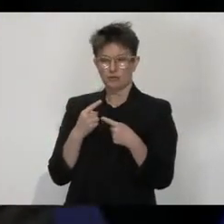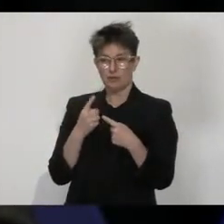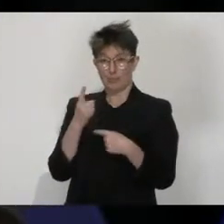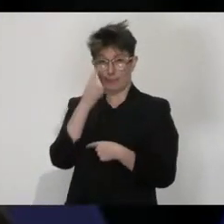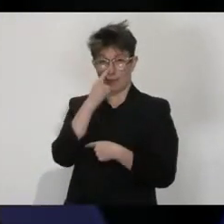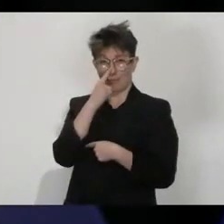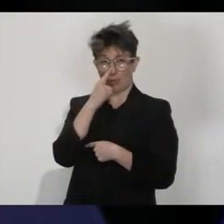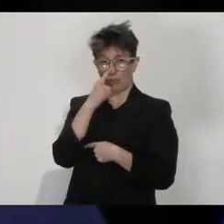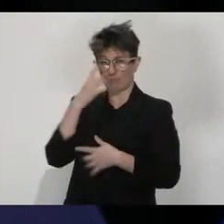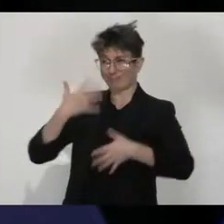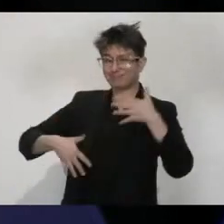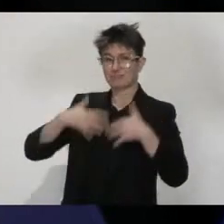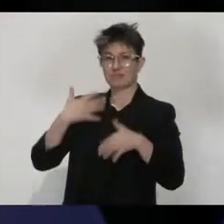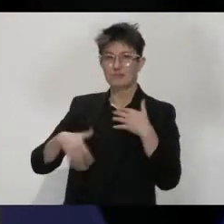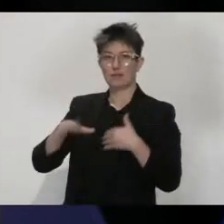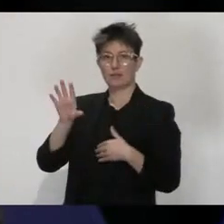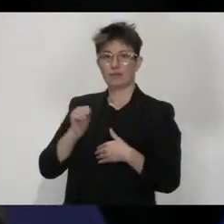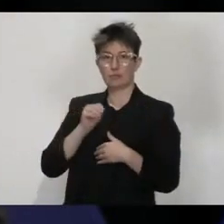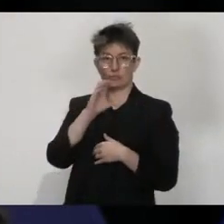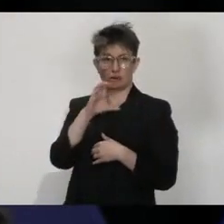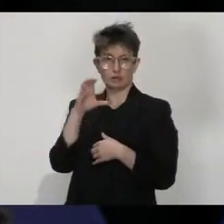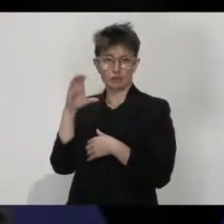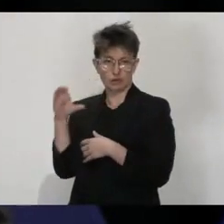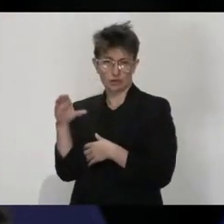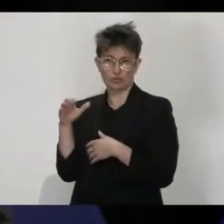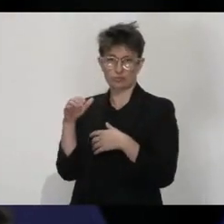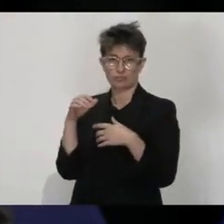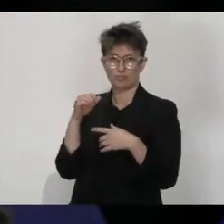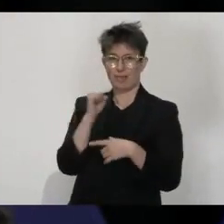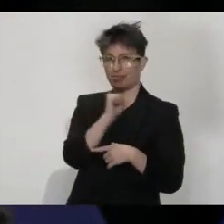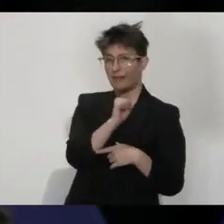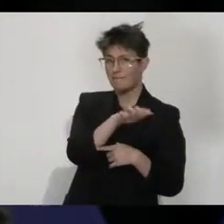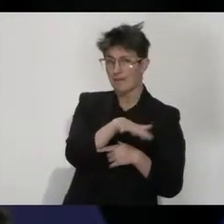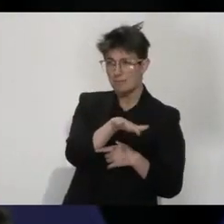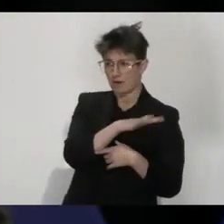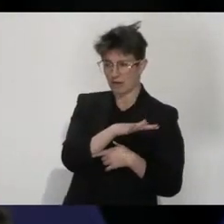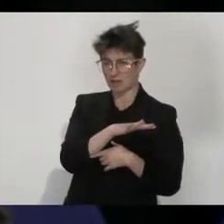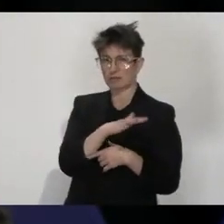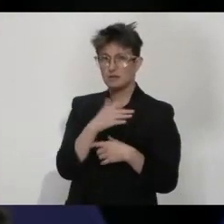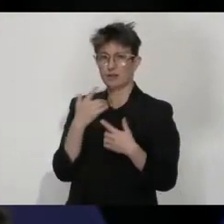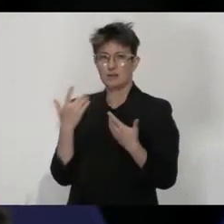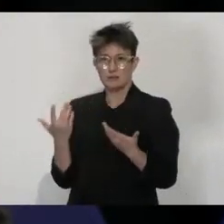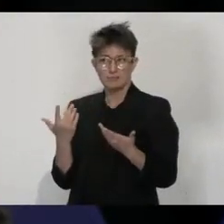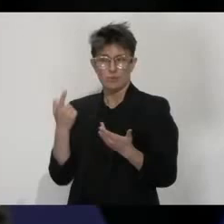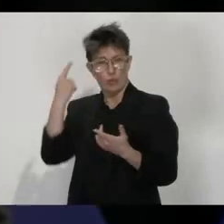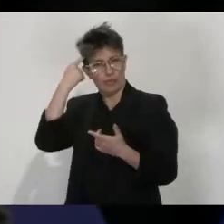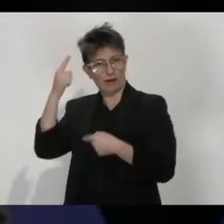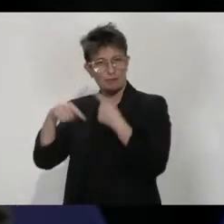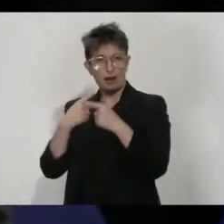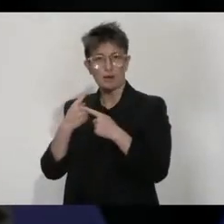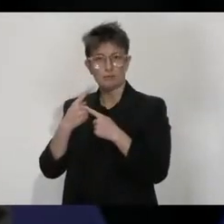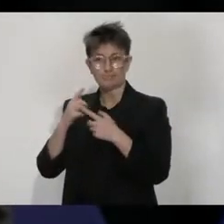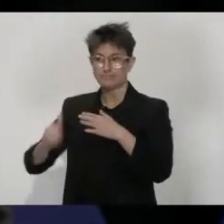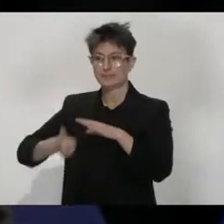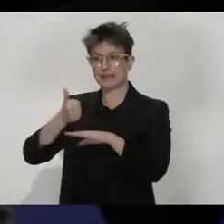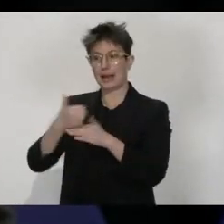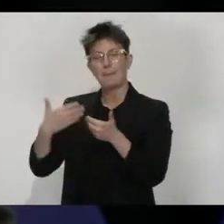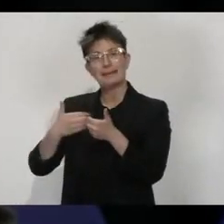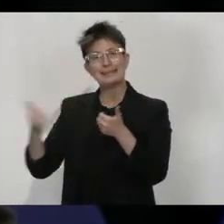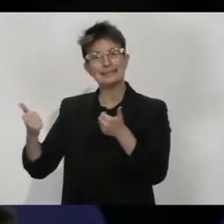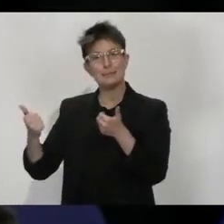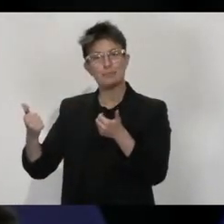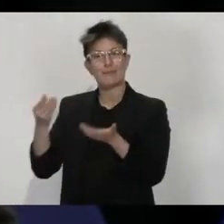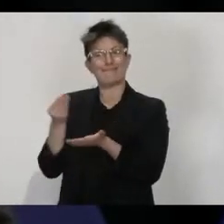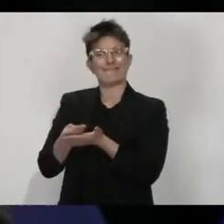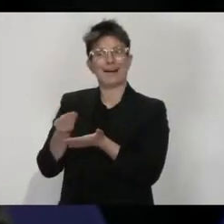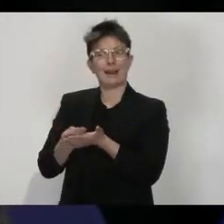not receiving, some are now calling for you to set up a separate fund for them outside of the likes of ACC, as has been done